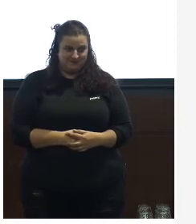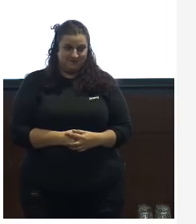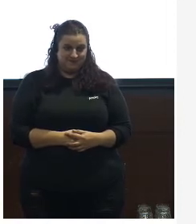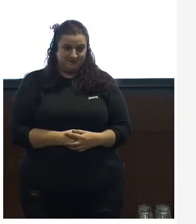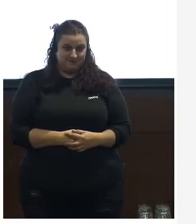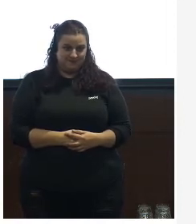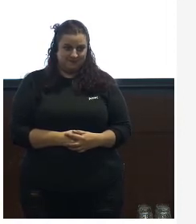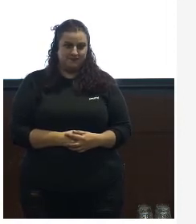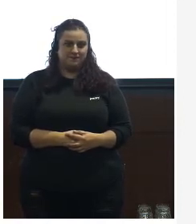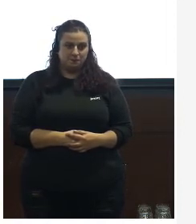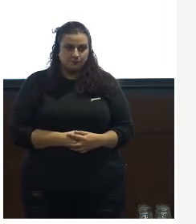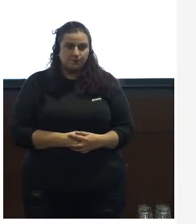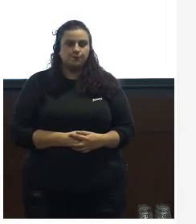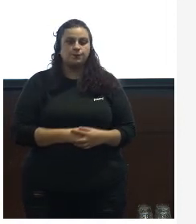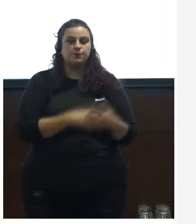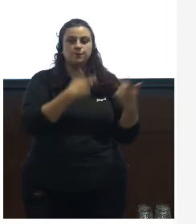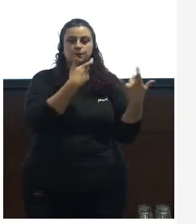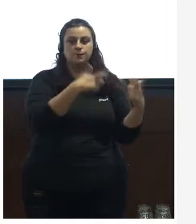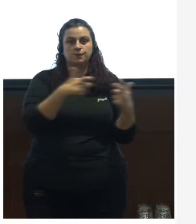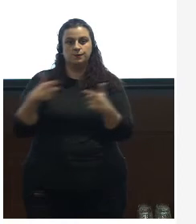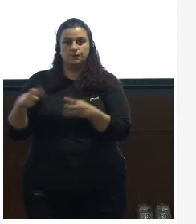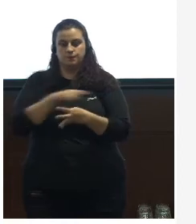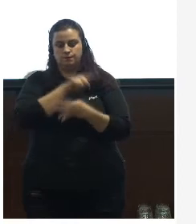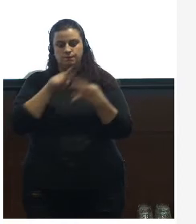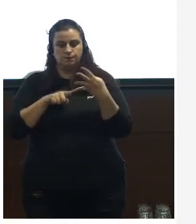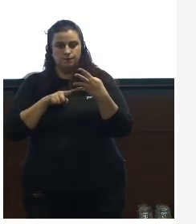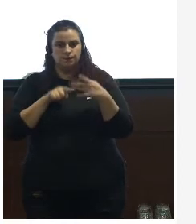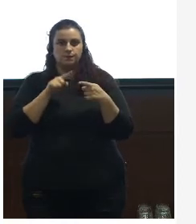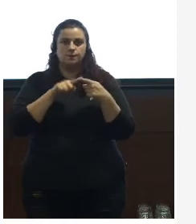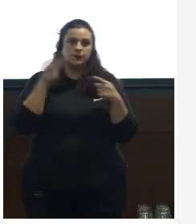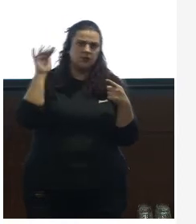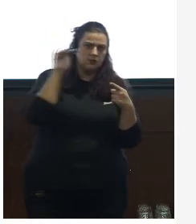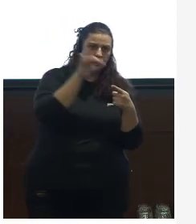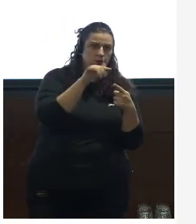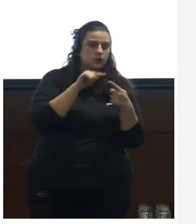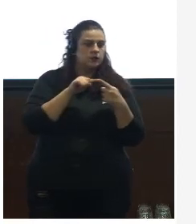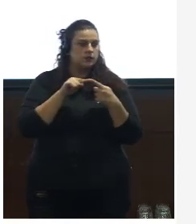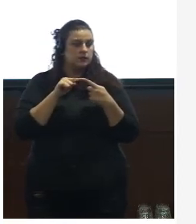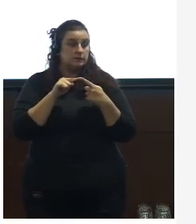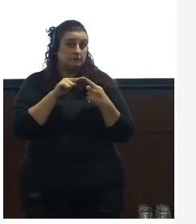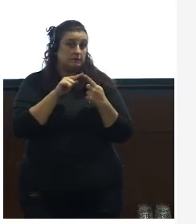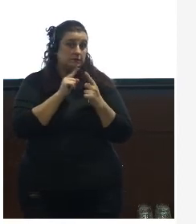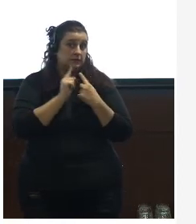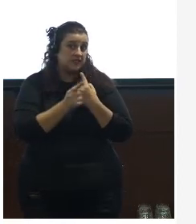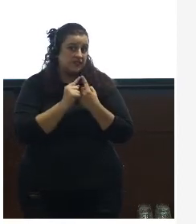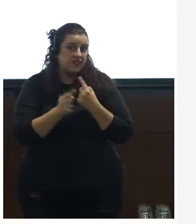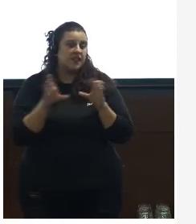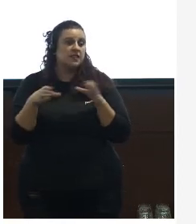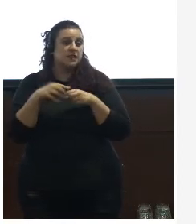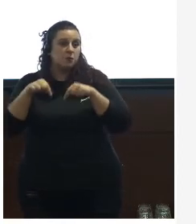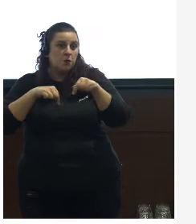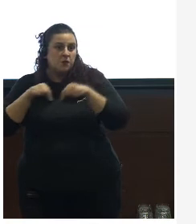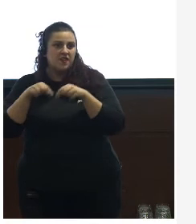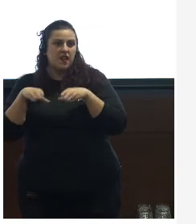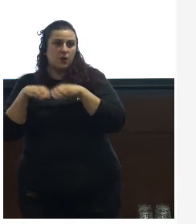transfers, cruise ports, mobility equipment, and of course shore excursions. And to start with the last, what we